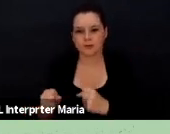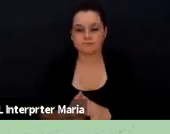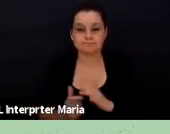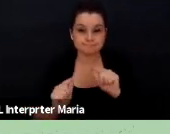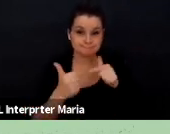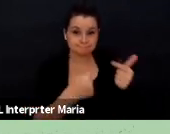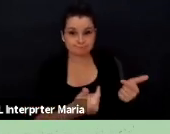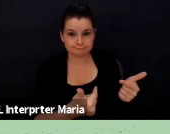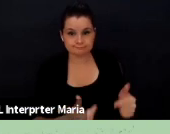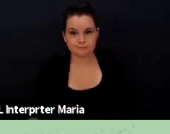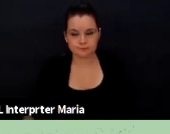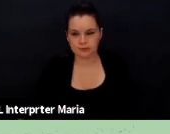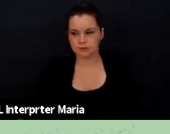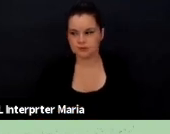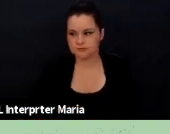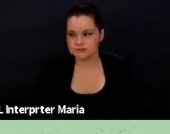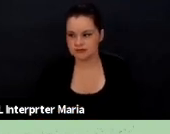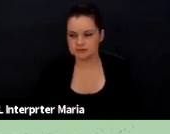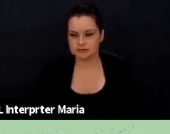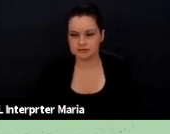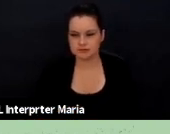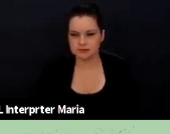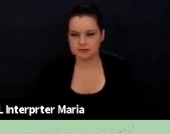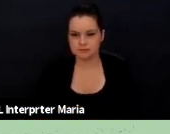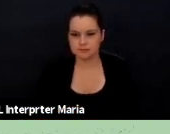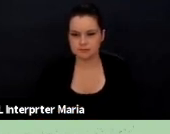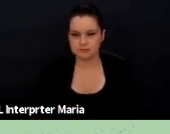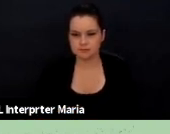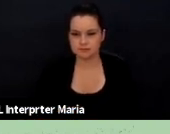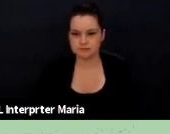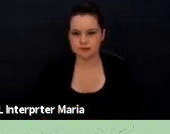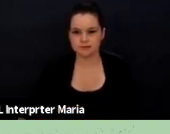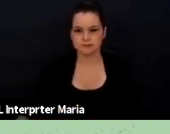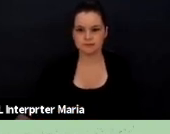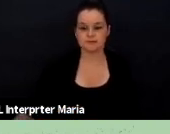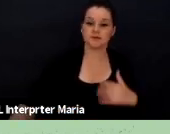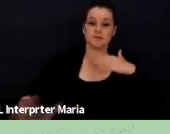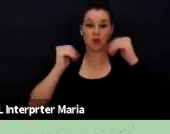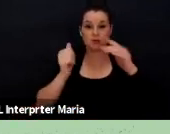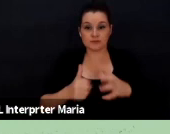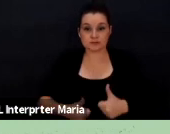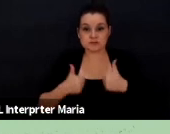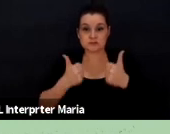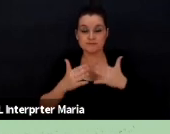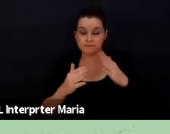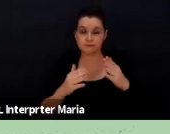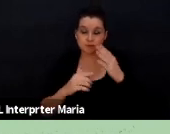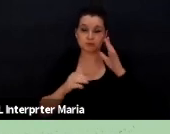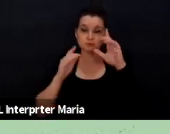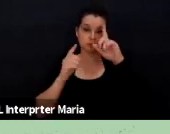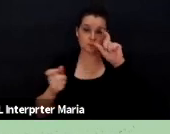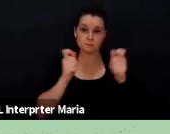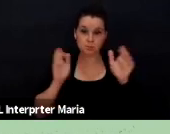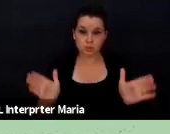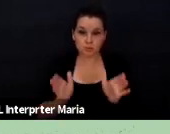Joellen. Thanks, Flannery. My hope for the survivor movement and for survivors is that